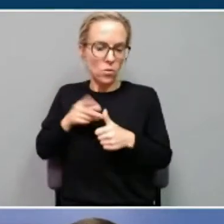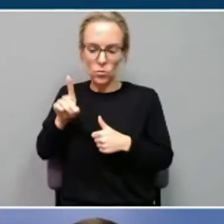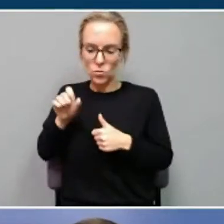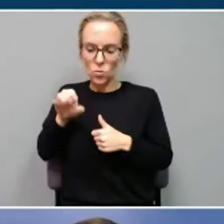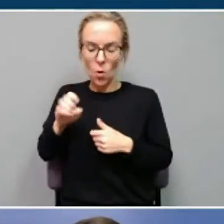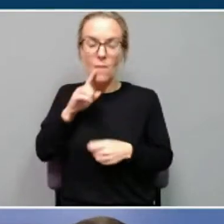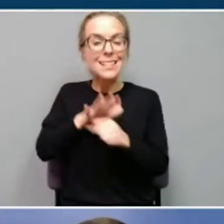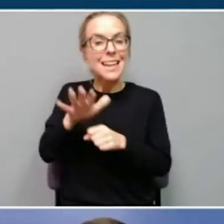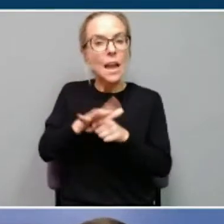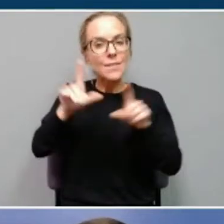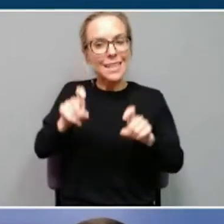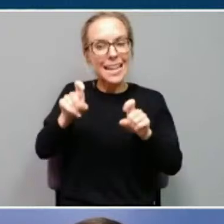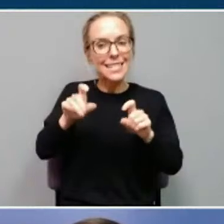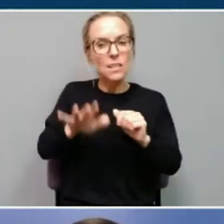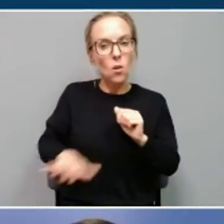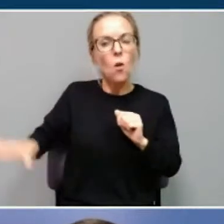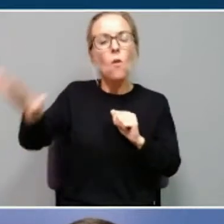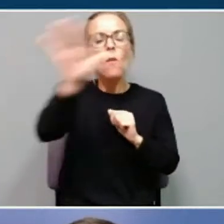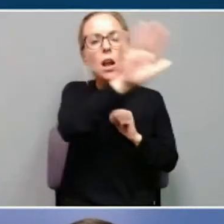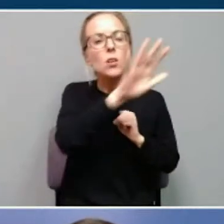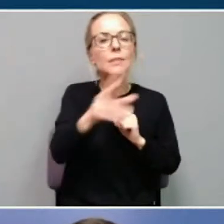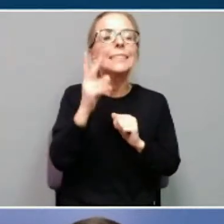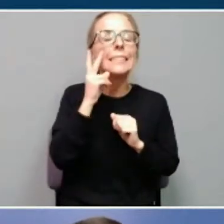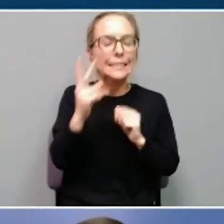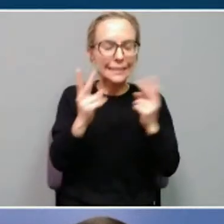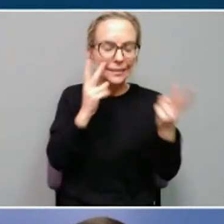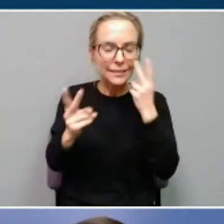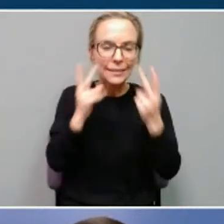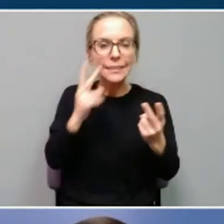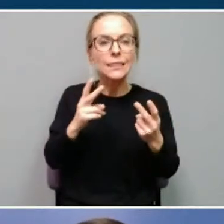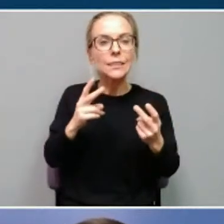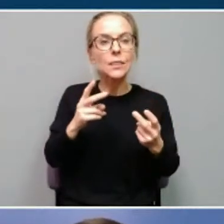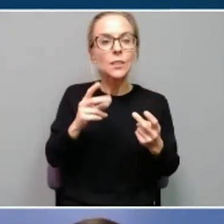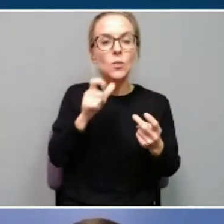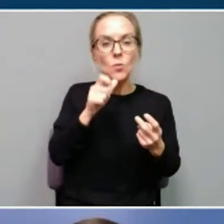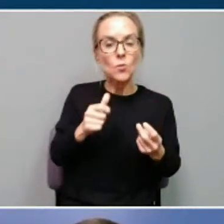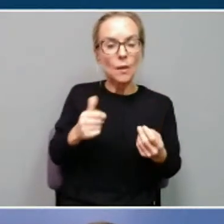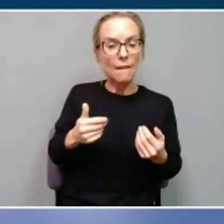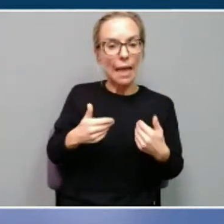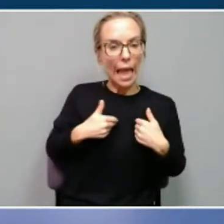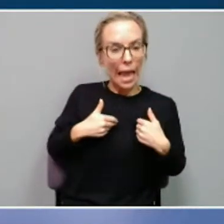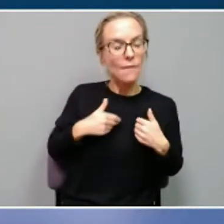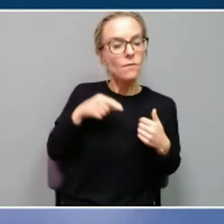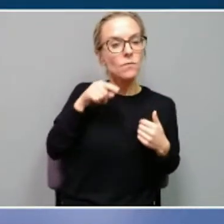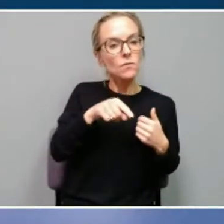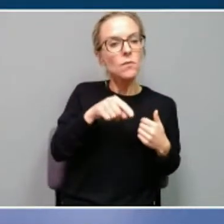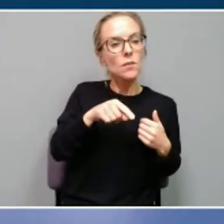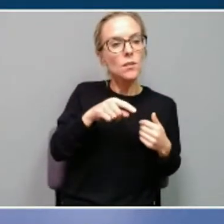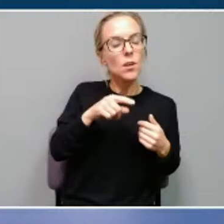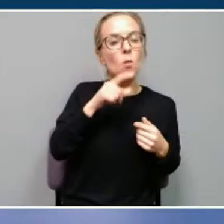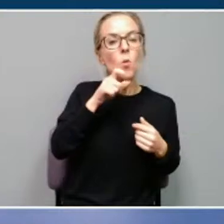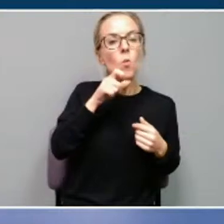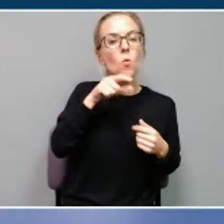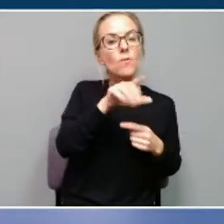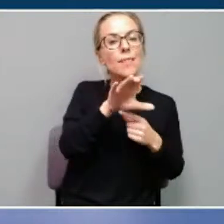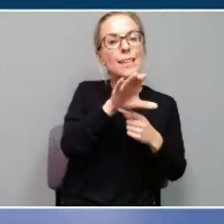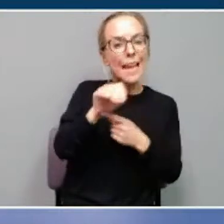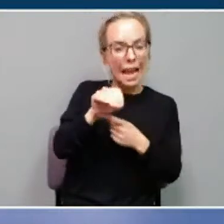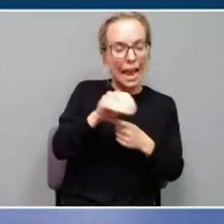everywhere, I think you would see that the incident rates would always be smaller in the counties that have the